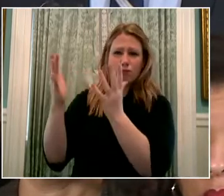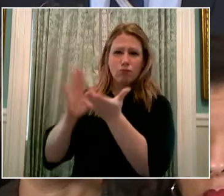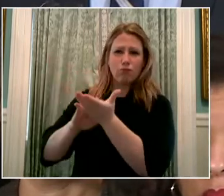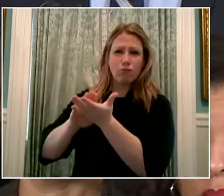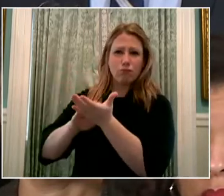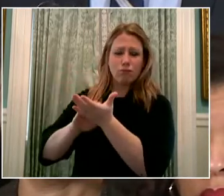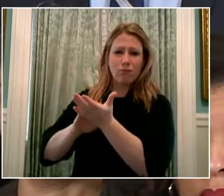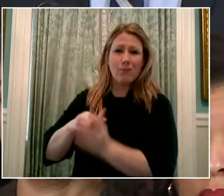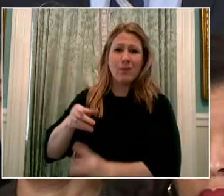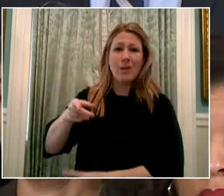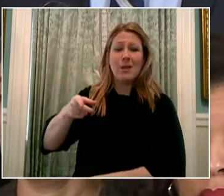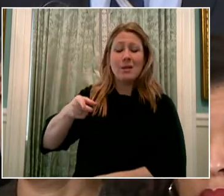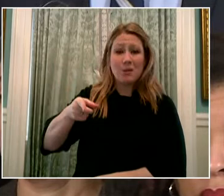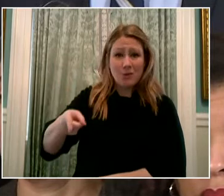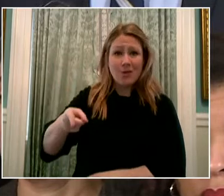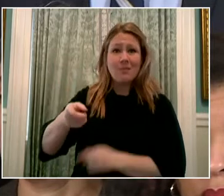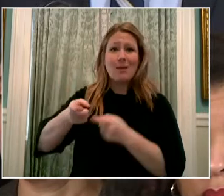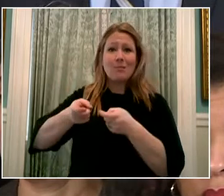humongous